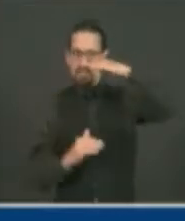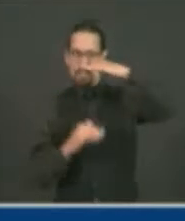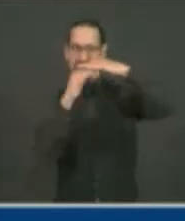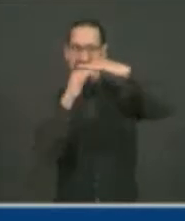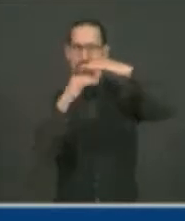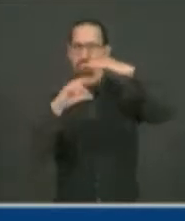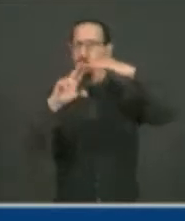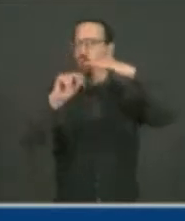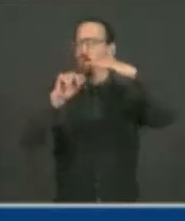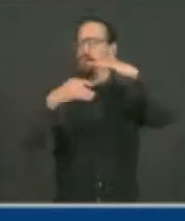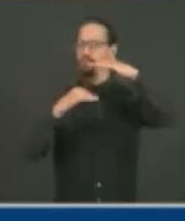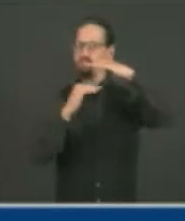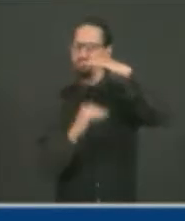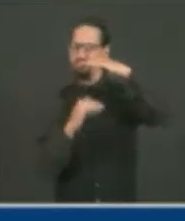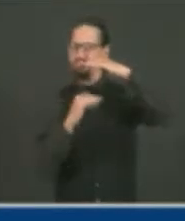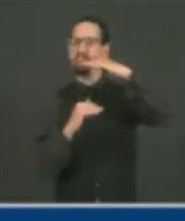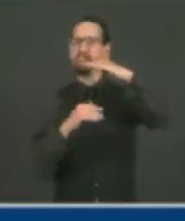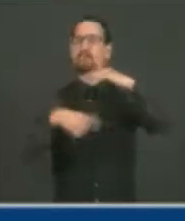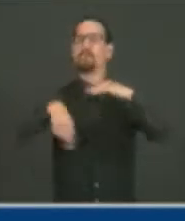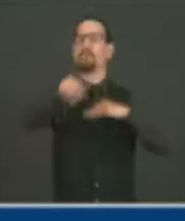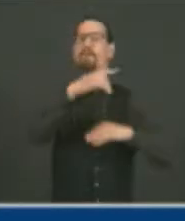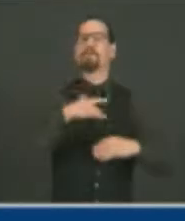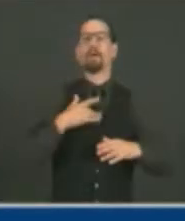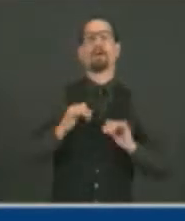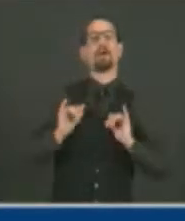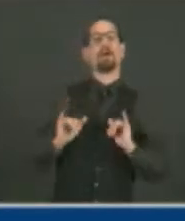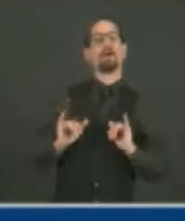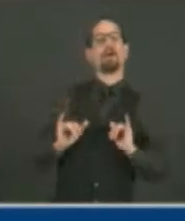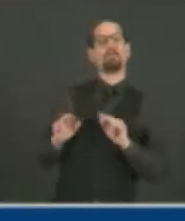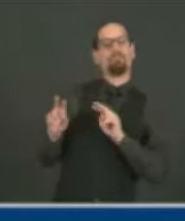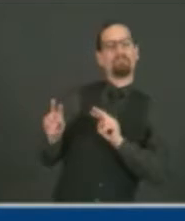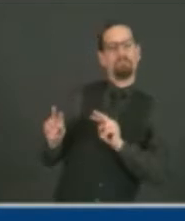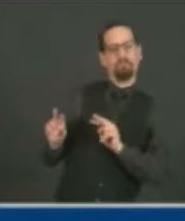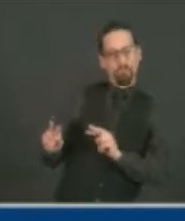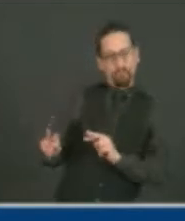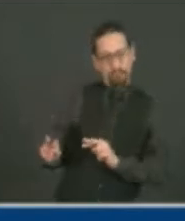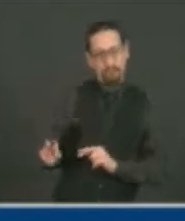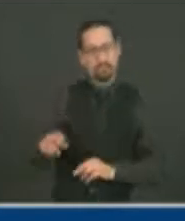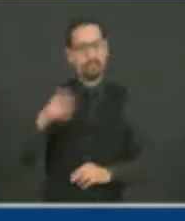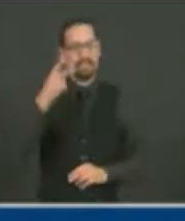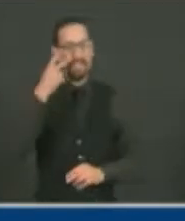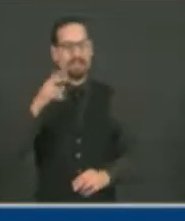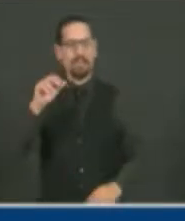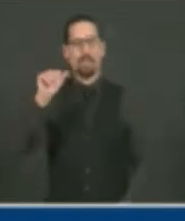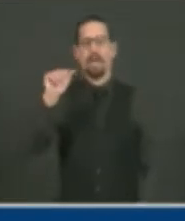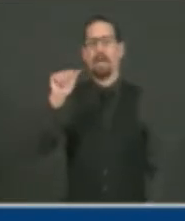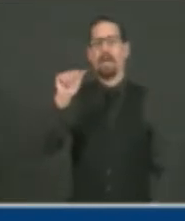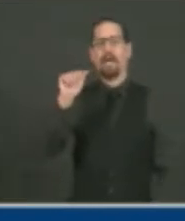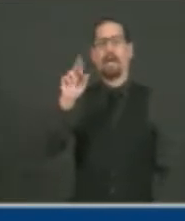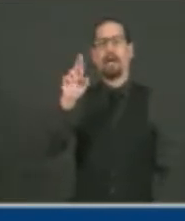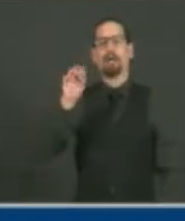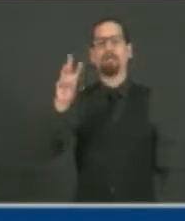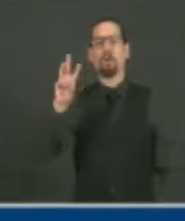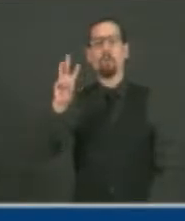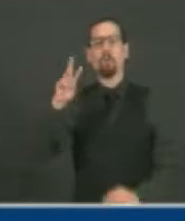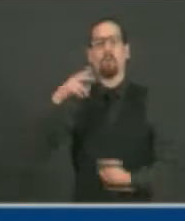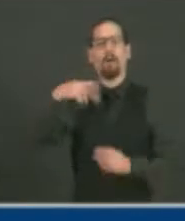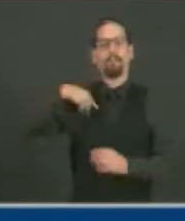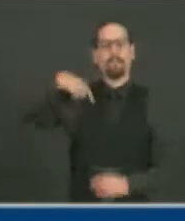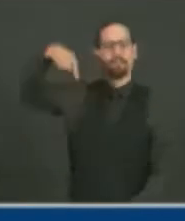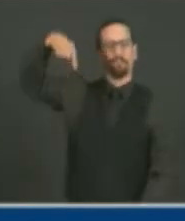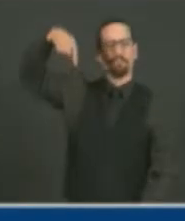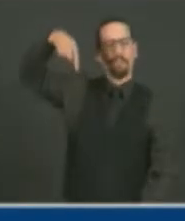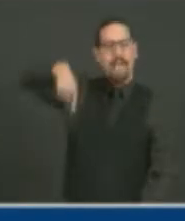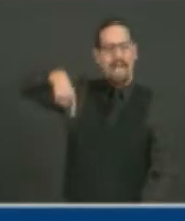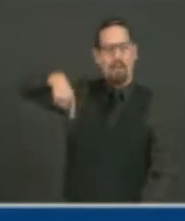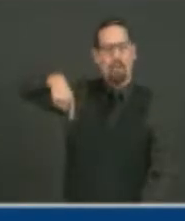right column, you'll see the blue arrows. The blue arrows compare each of those three data points to